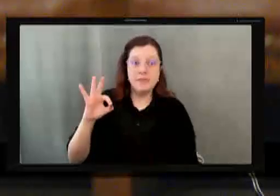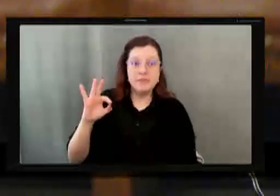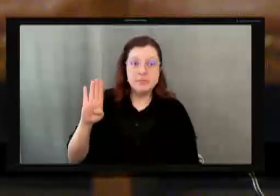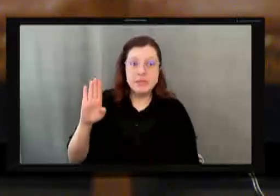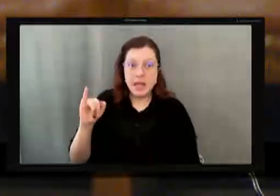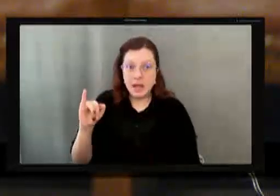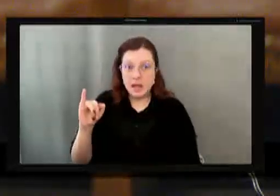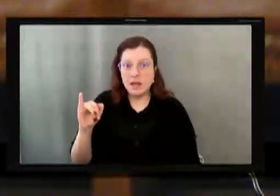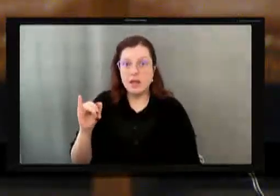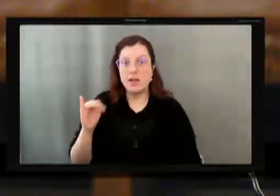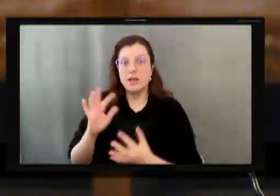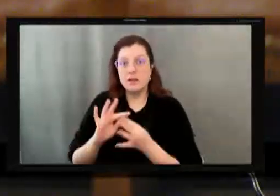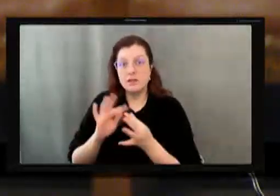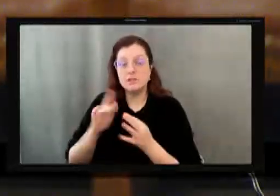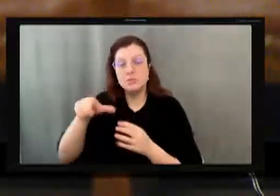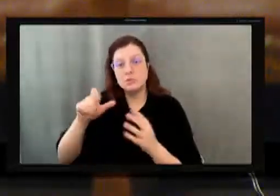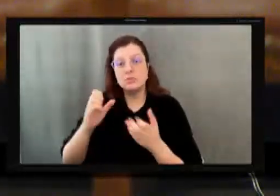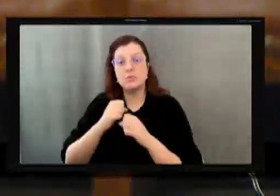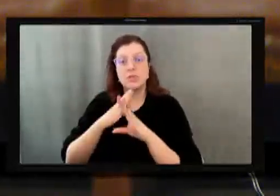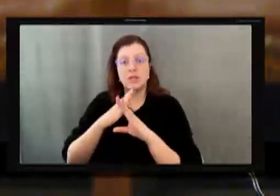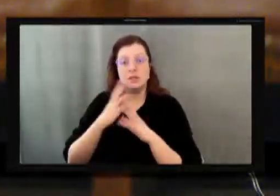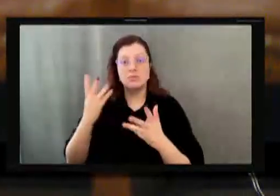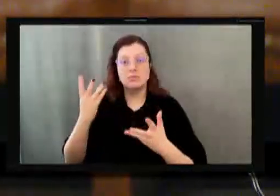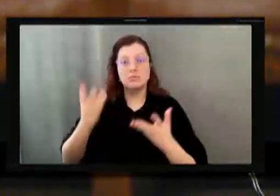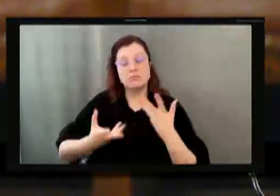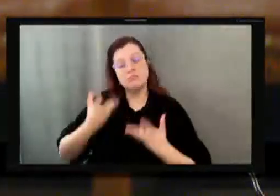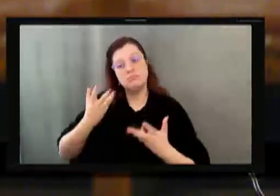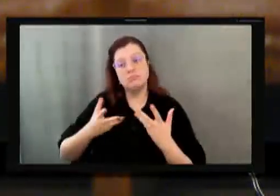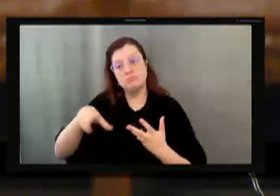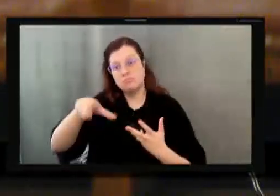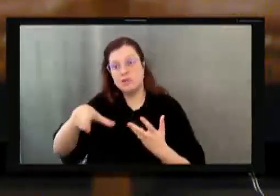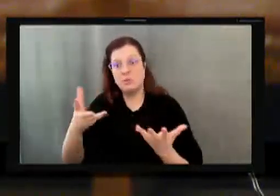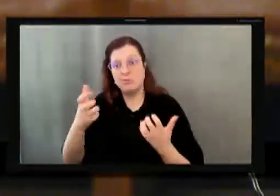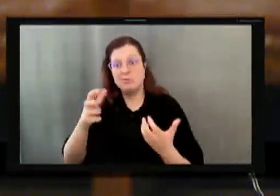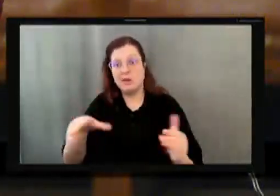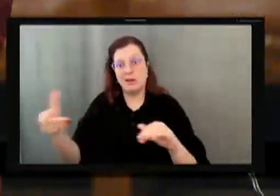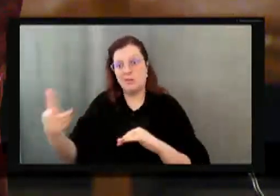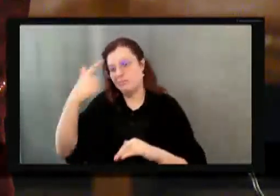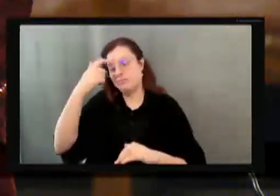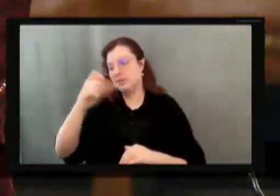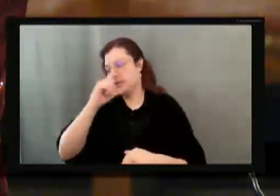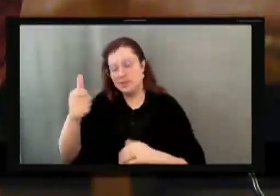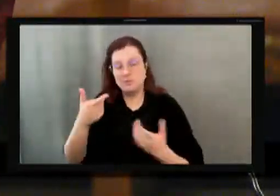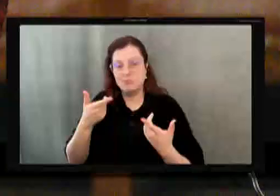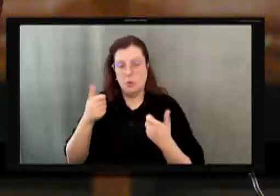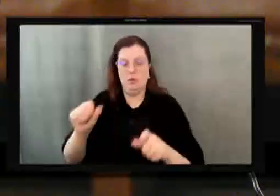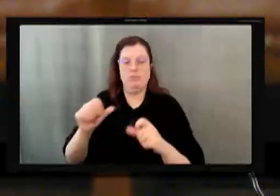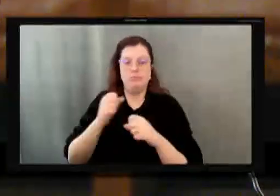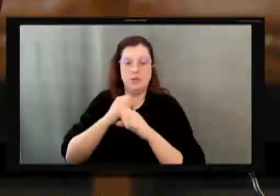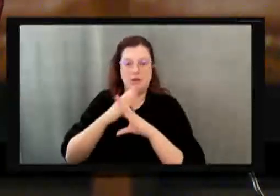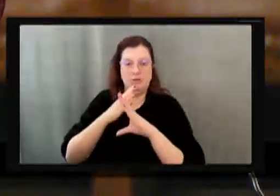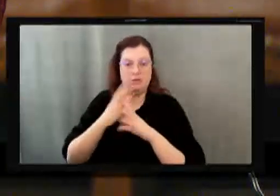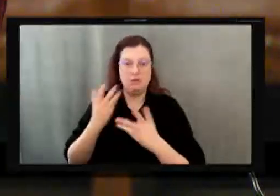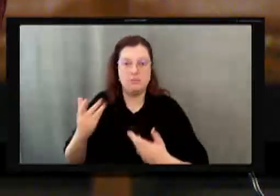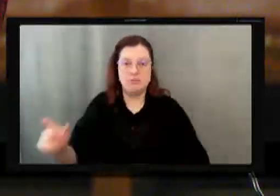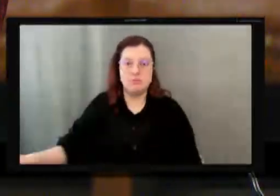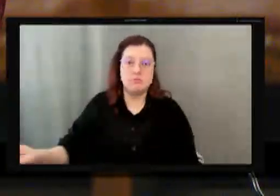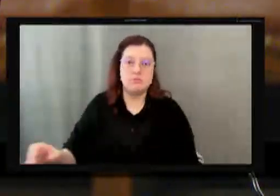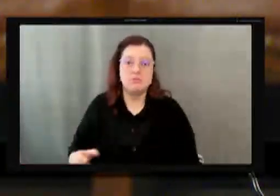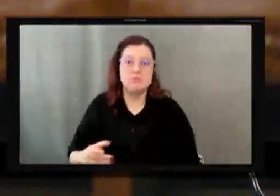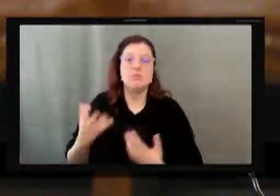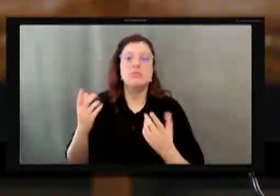supposed to protect him, they must have wanted him to die too, because they didn't try to protect him. Also, I just wanted to